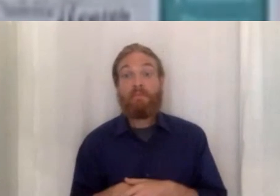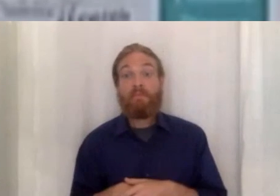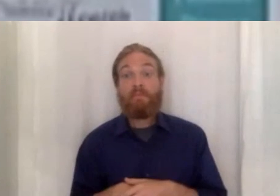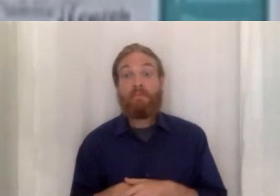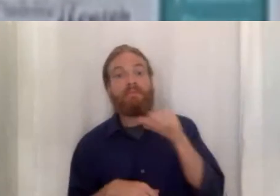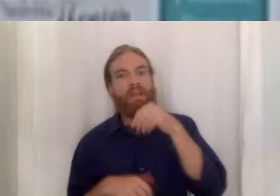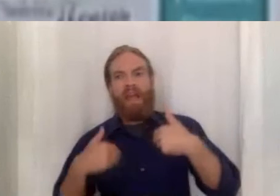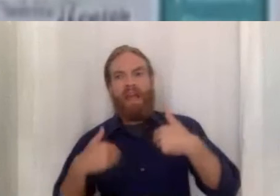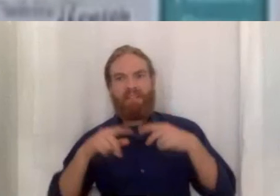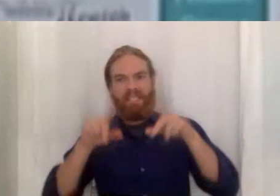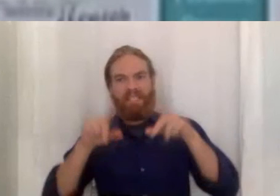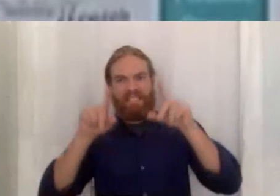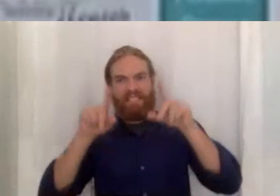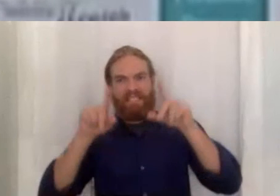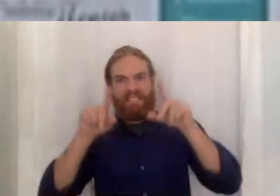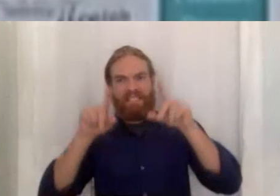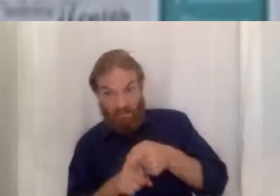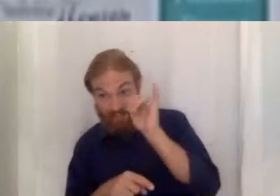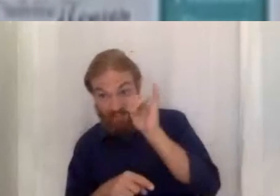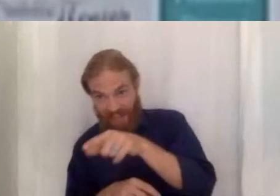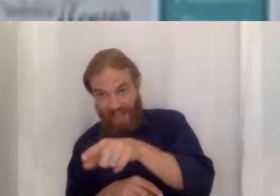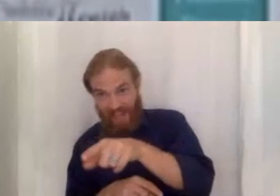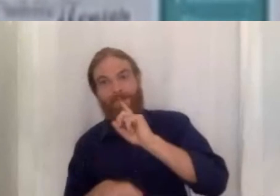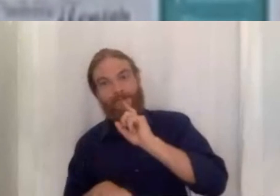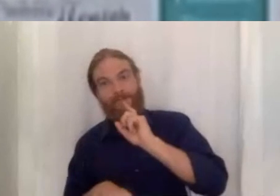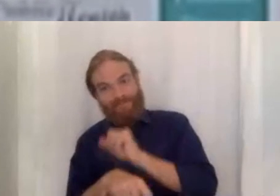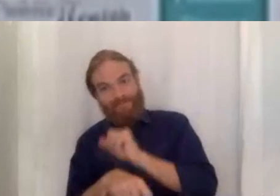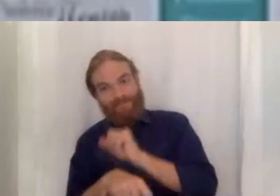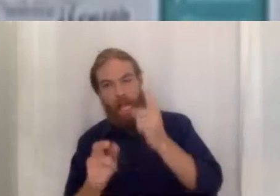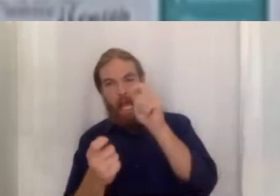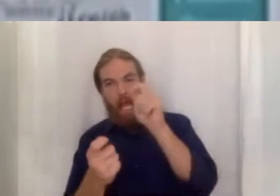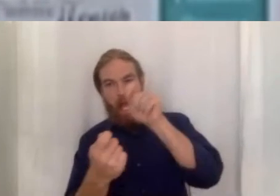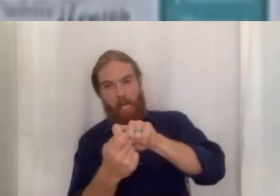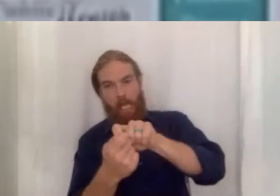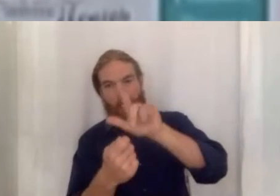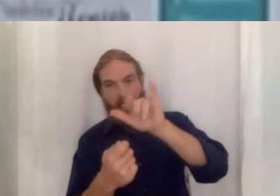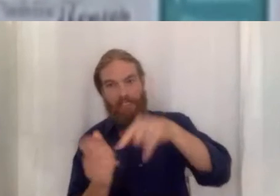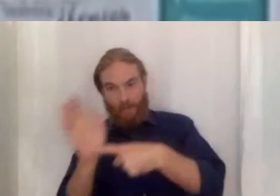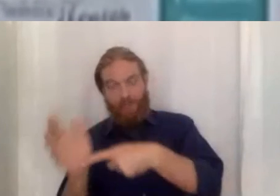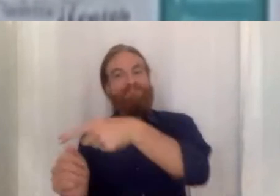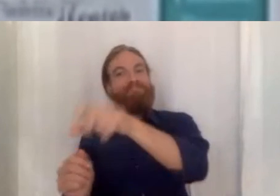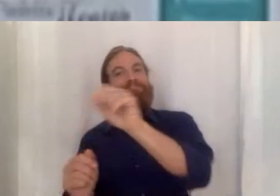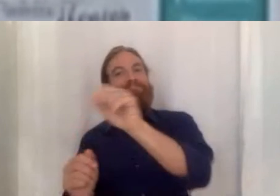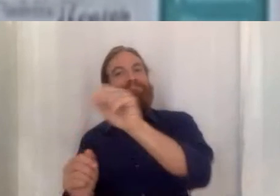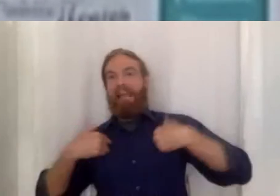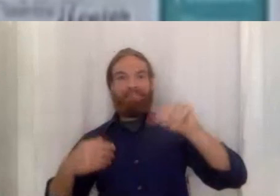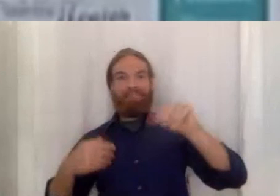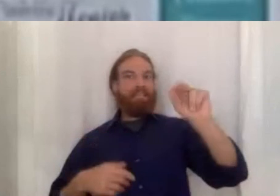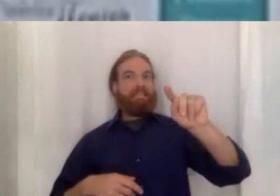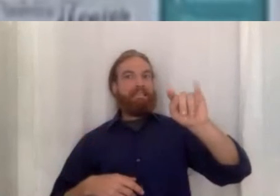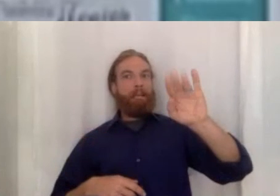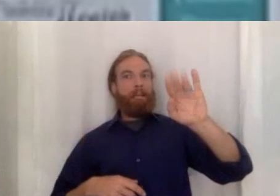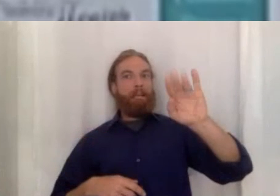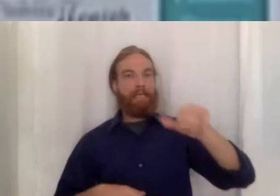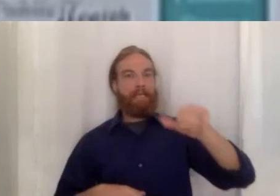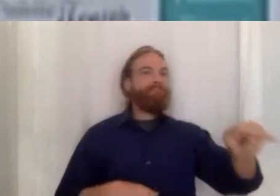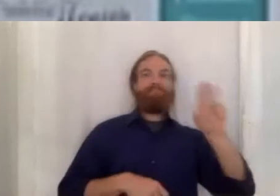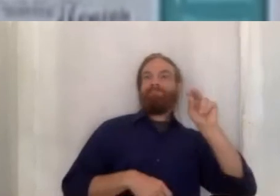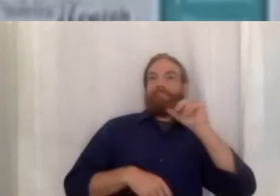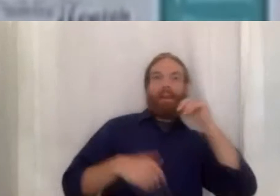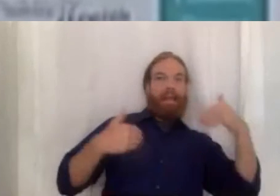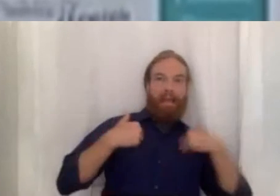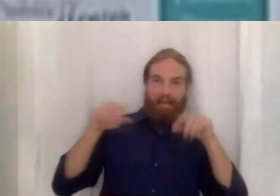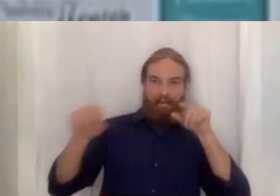accurately gives us a feel for the efficacy of those antibodies and the depth, because we